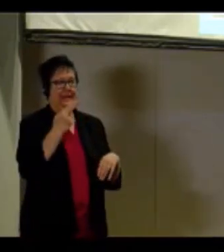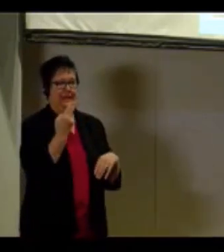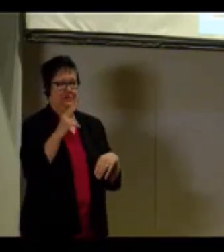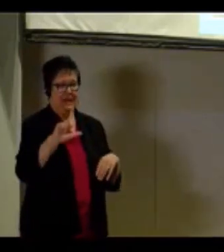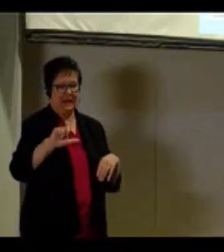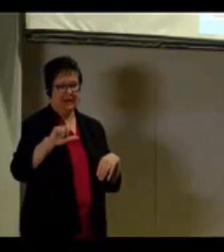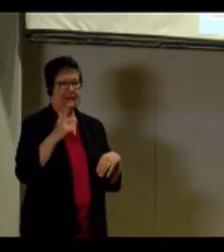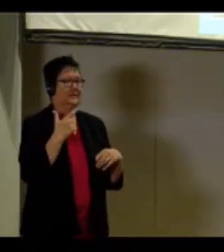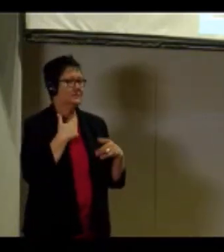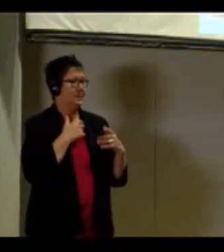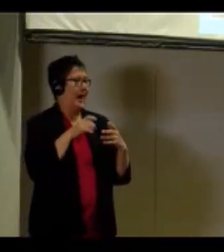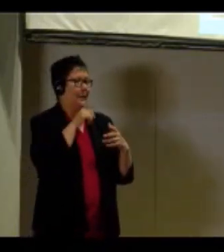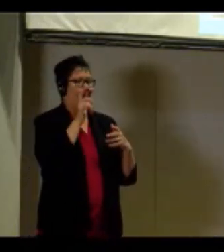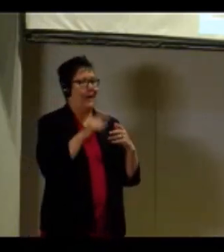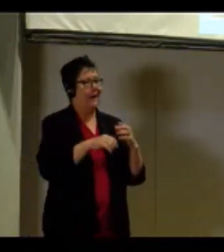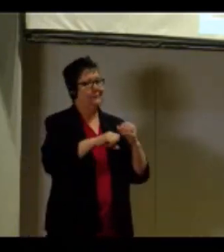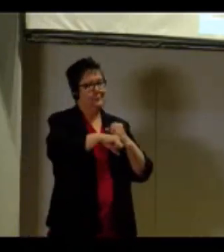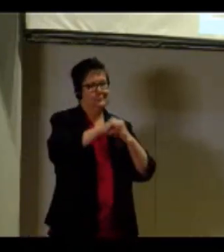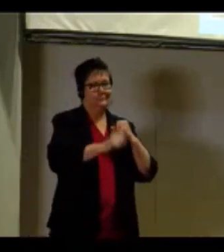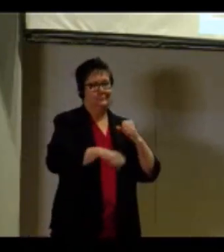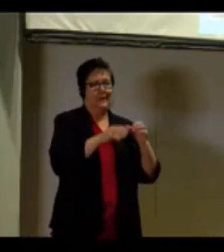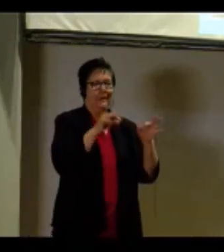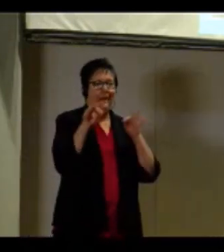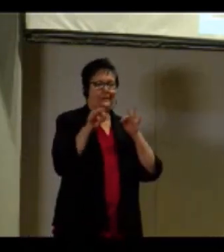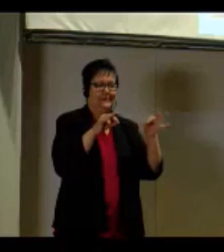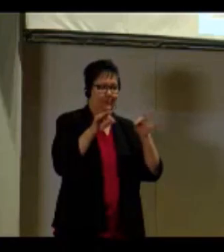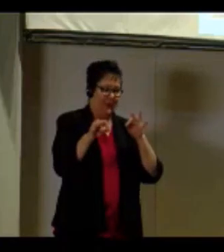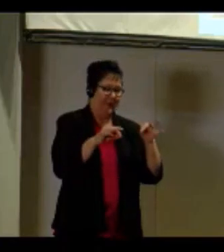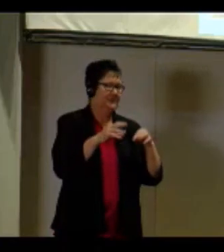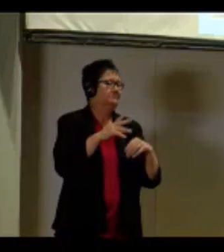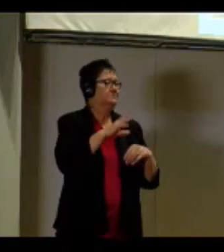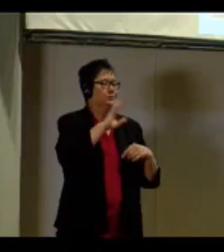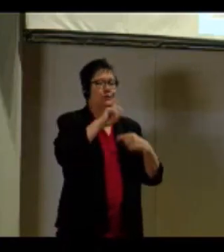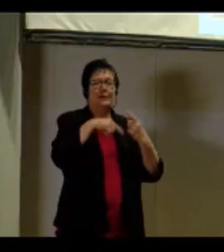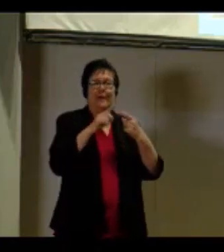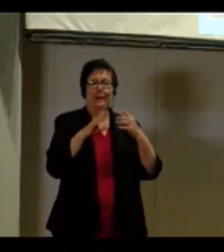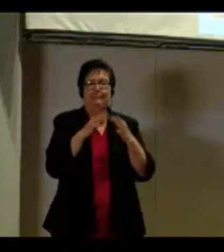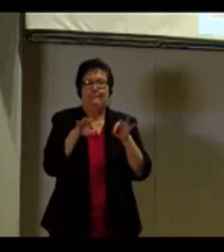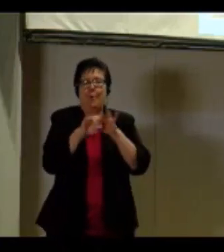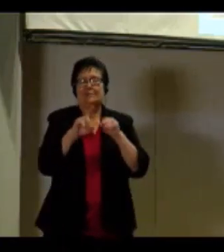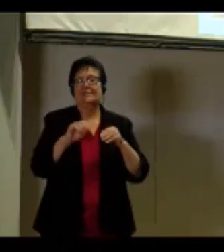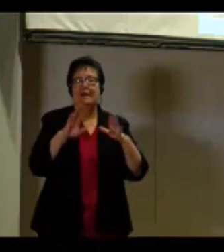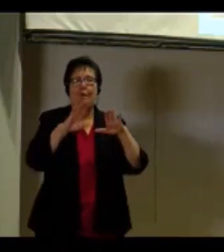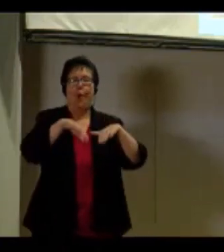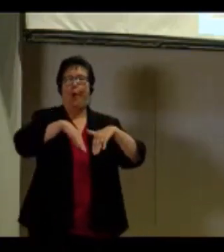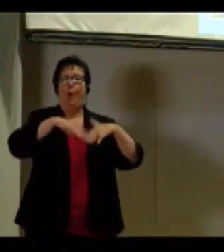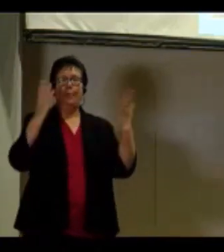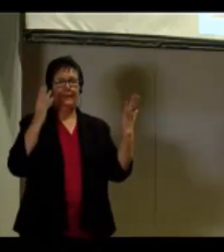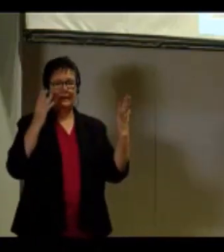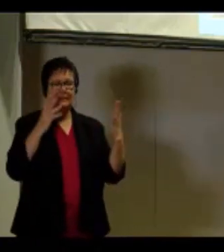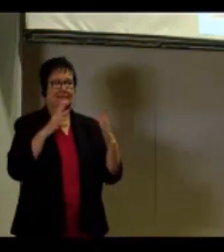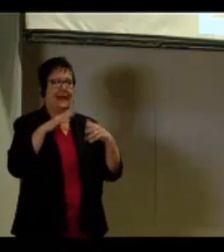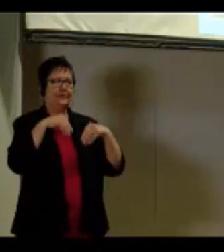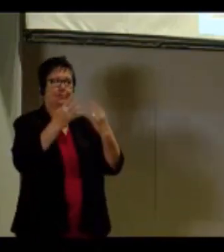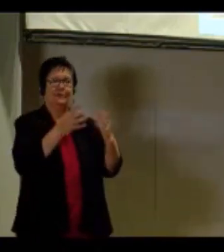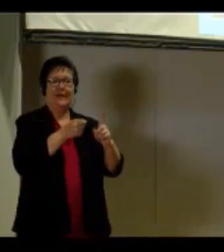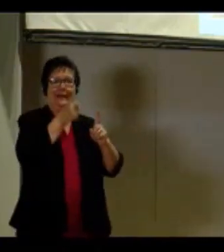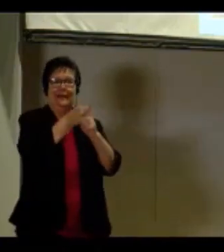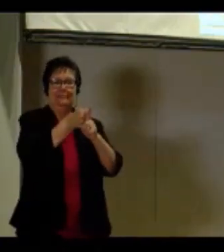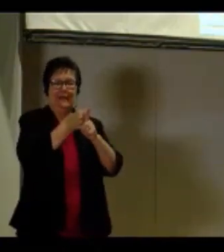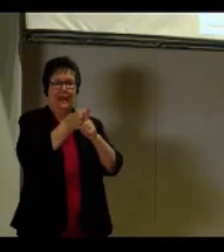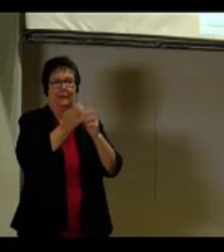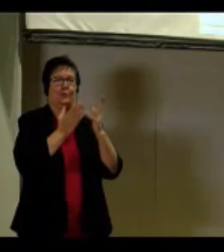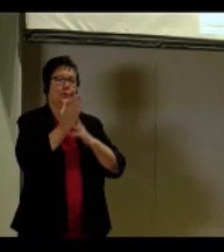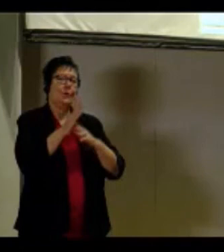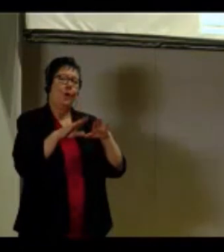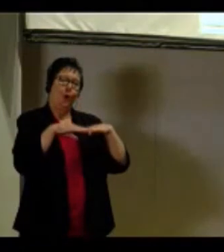the chase on a lot of things about the importance of openness to providing impact through this type of open access to digital